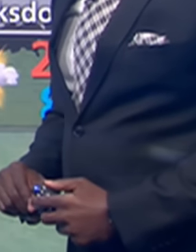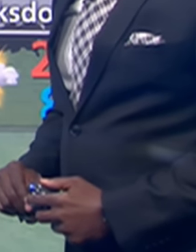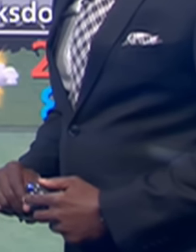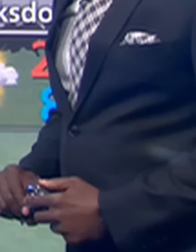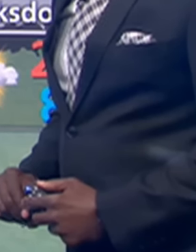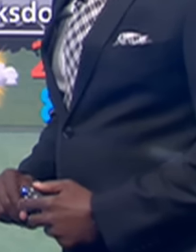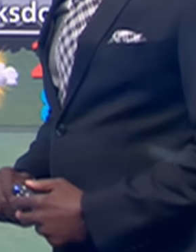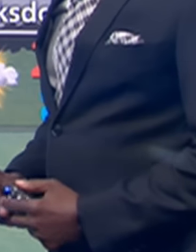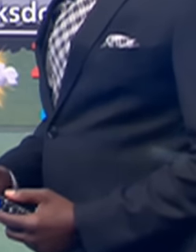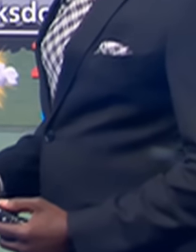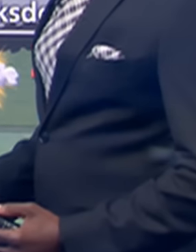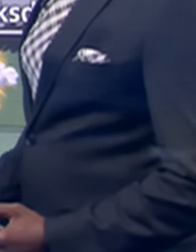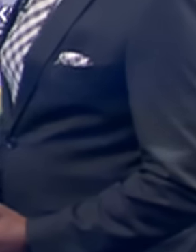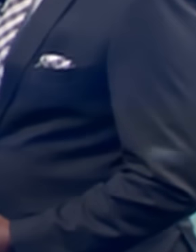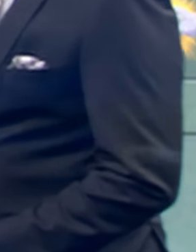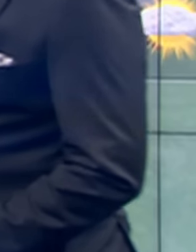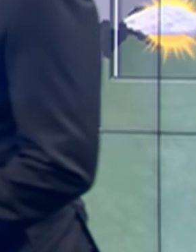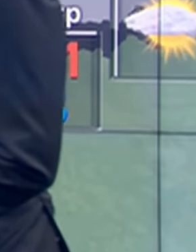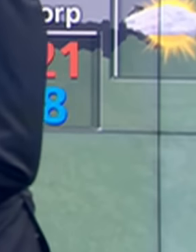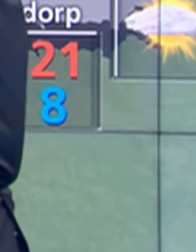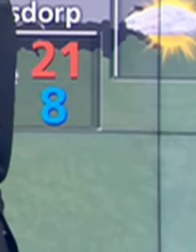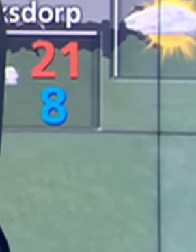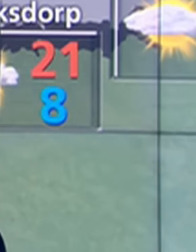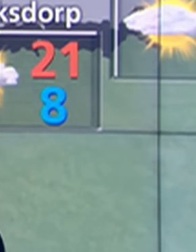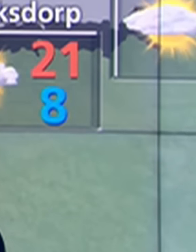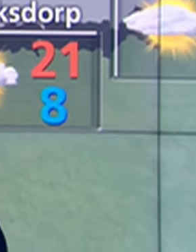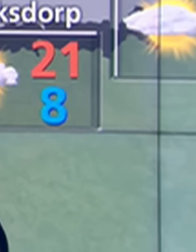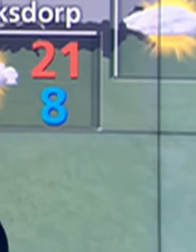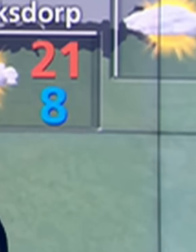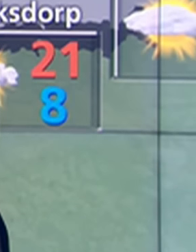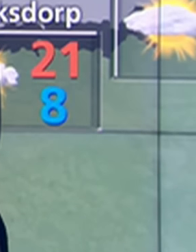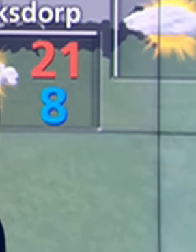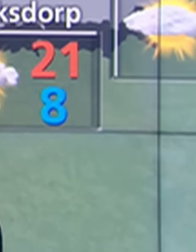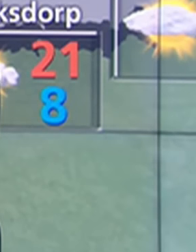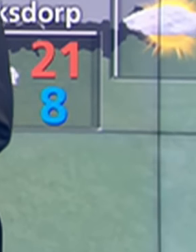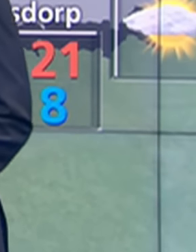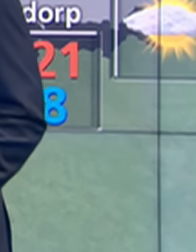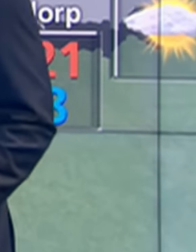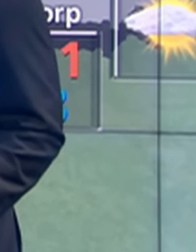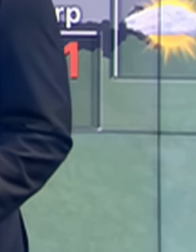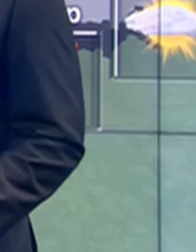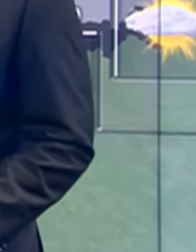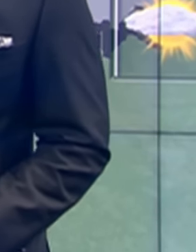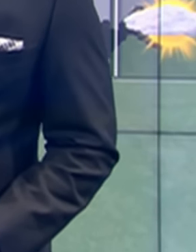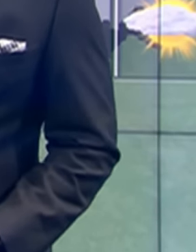ka ro hona ka ro Mafikeng le teng o tla hloipholla re shebile hona ka re Tosca o tla jala hona ka Vryburg sentse ke sabla le